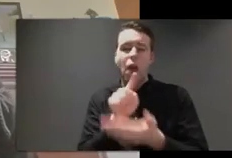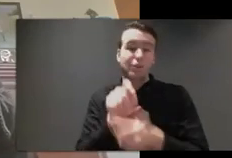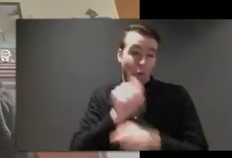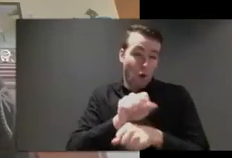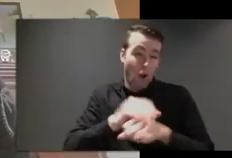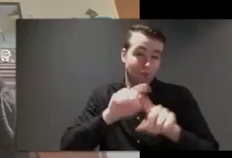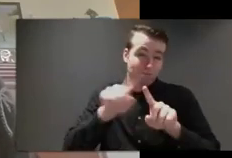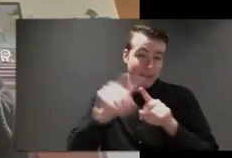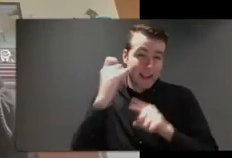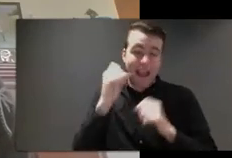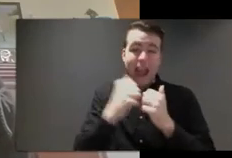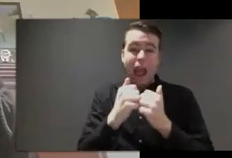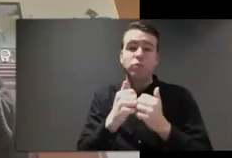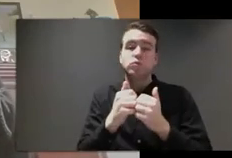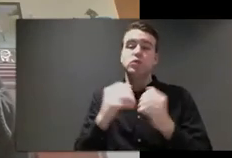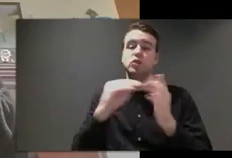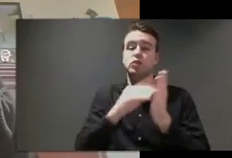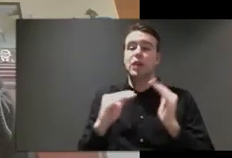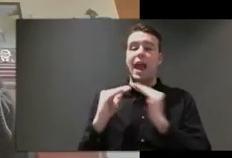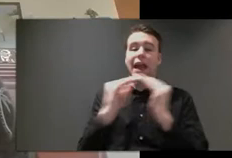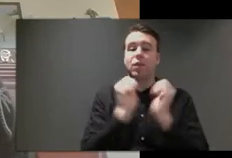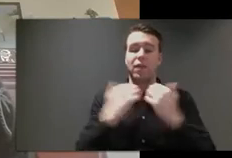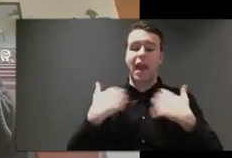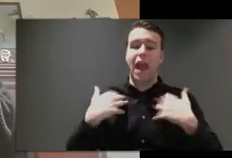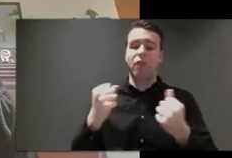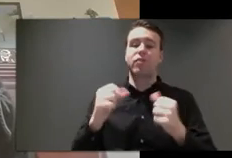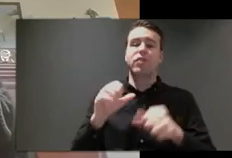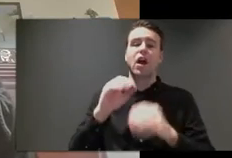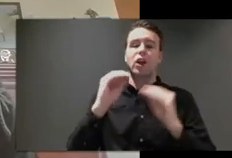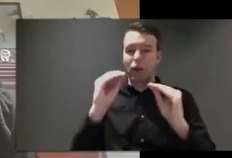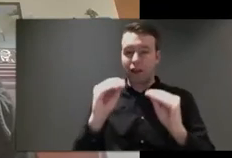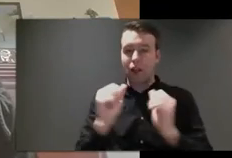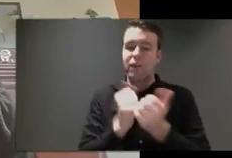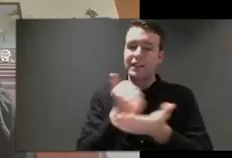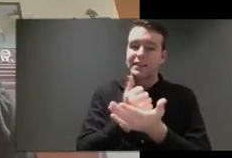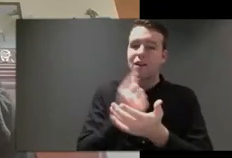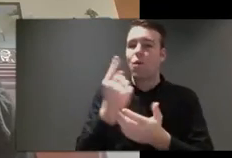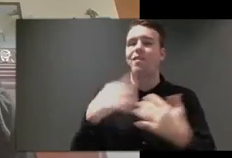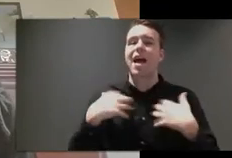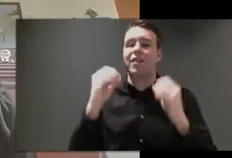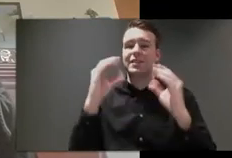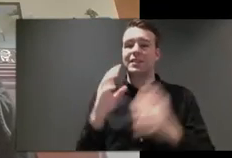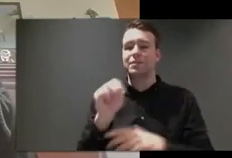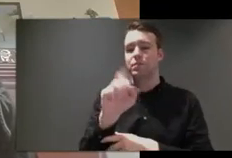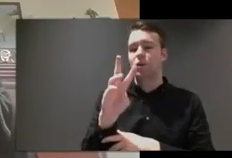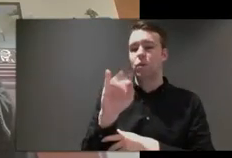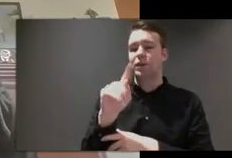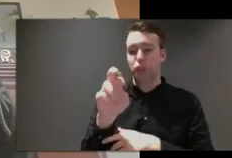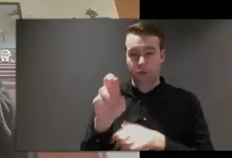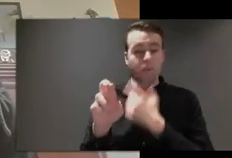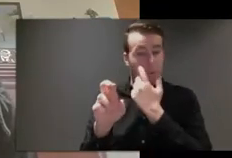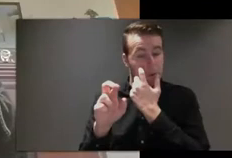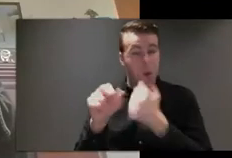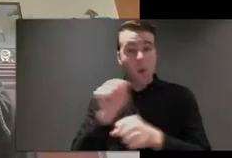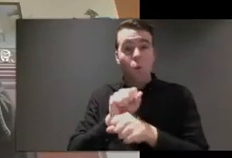ideas for how to extend student equity in the health curriculum with the assistance of one of our health teachers, Mrs. Winder. They are working